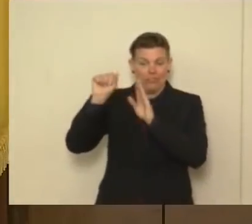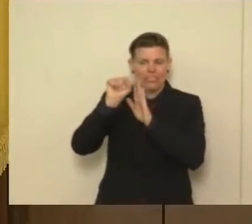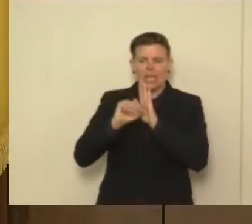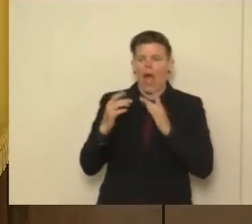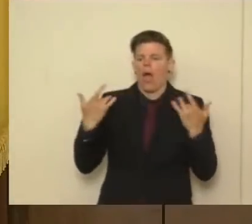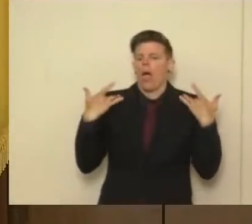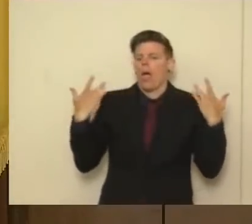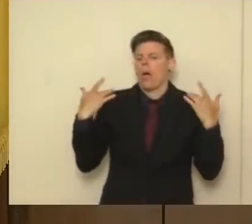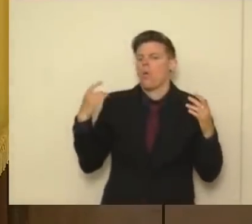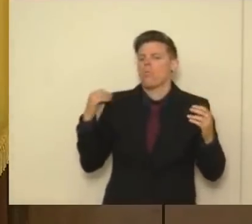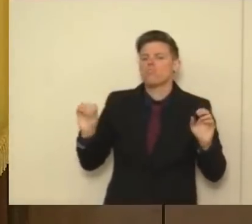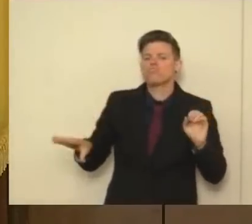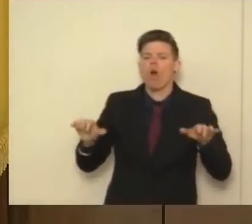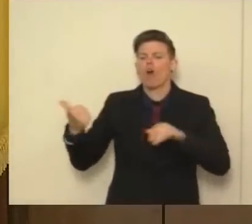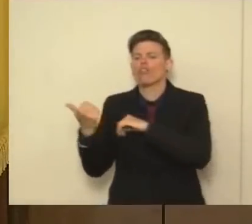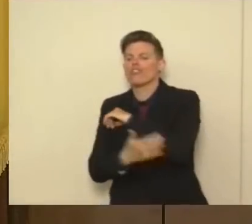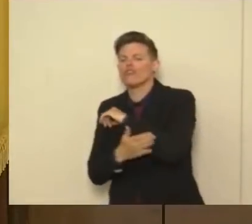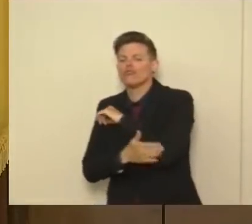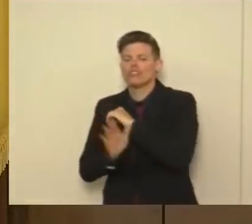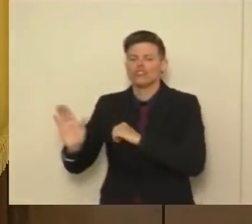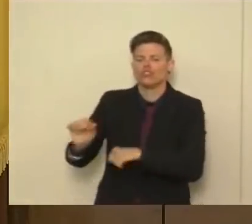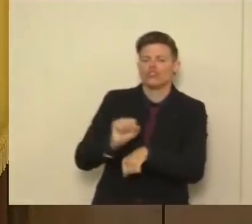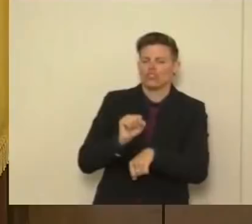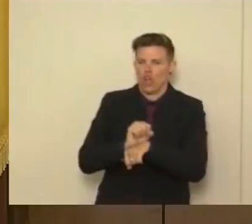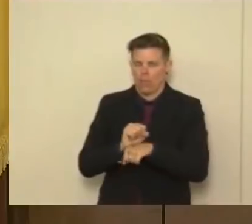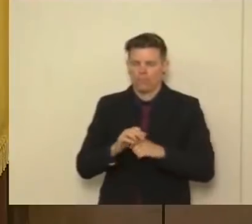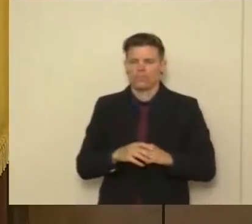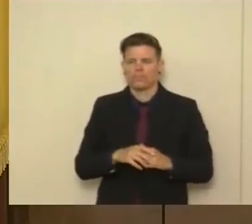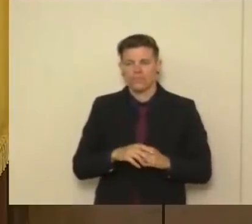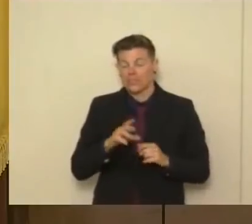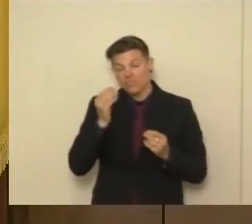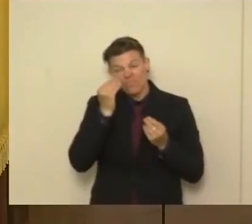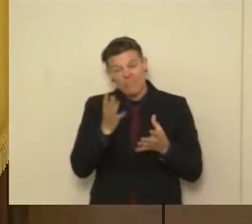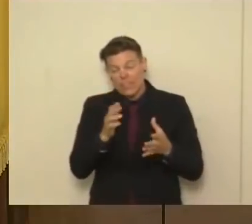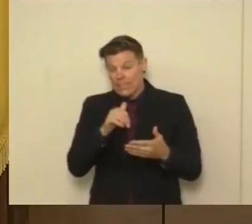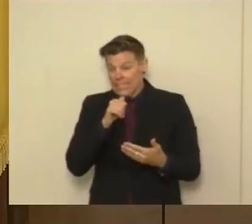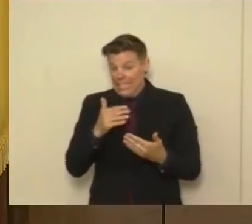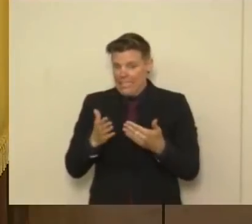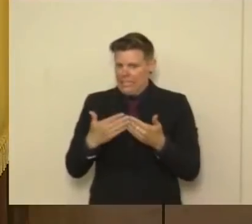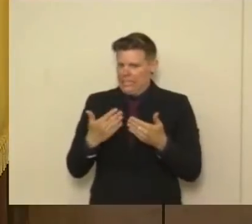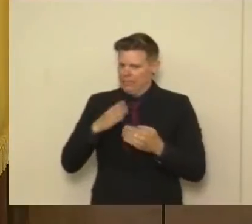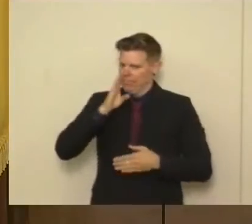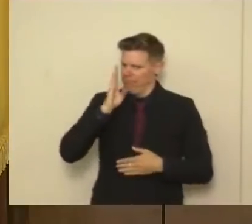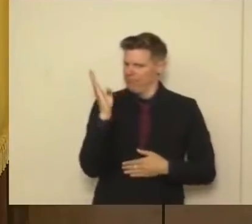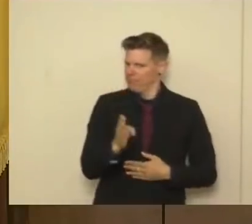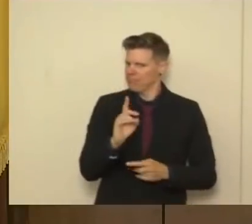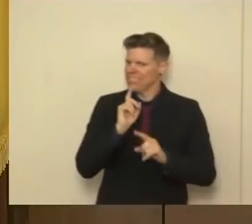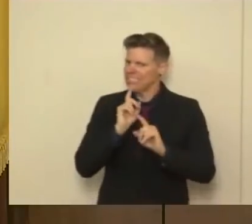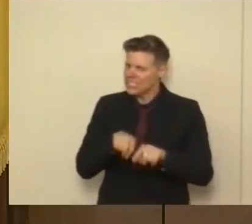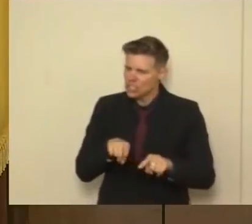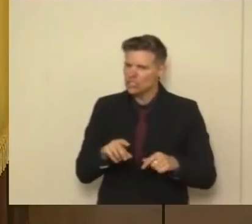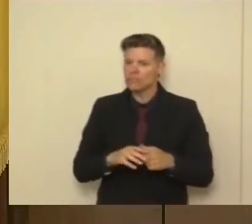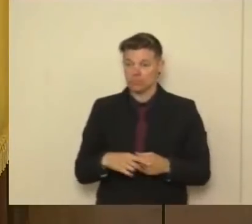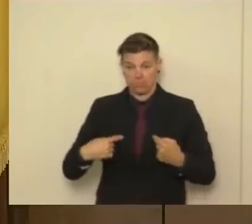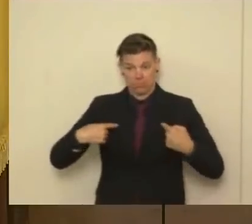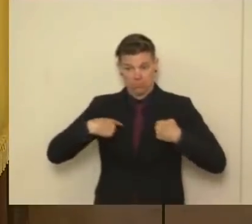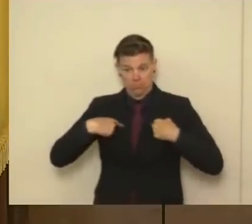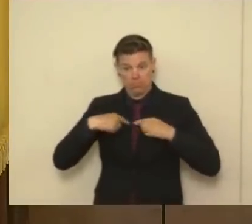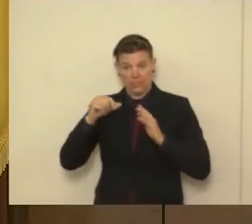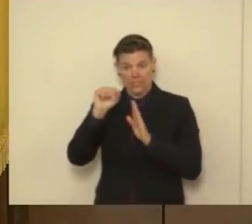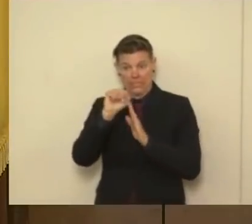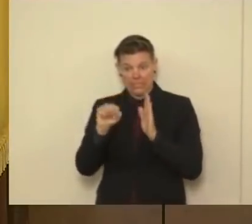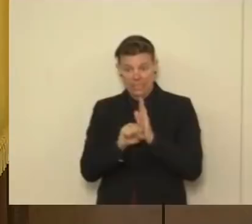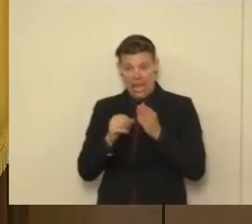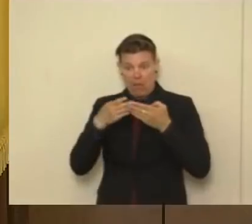this would like that too. But they're not yes or no answers. Look, New Mexico has a statewide public health system. There are a lot of states